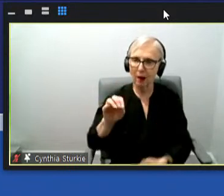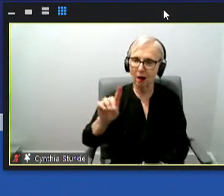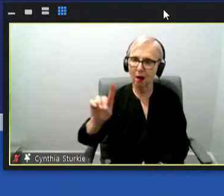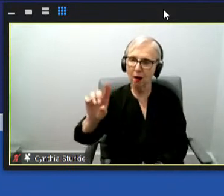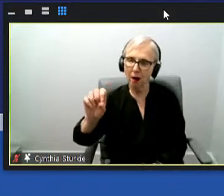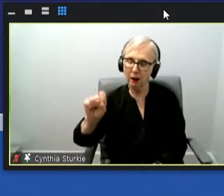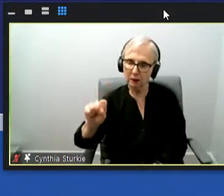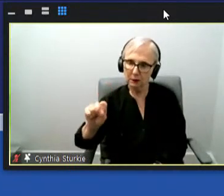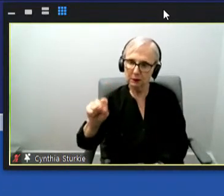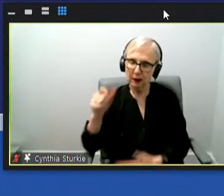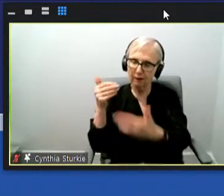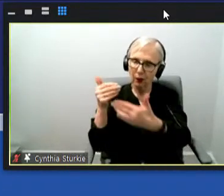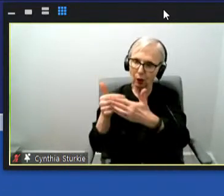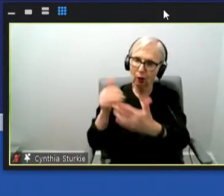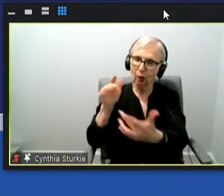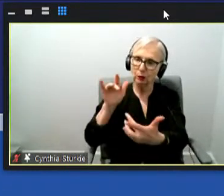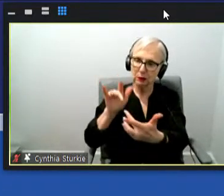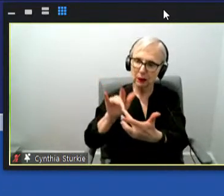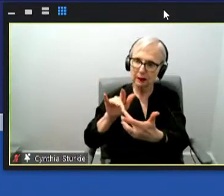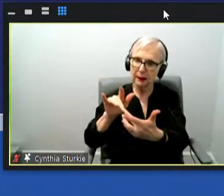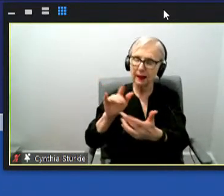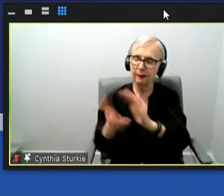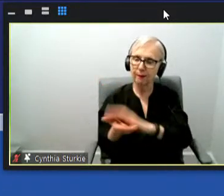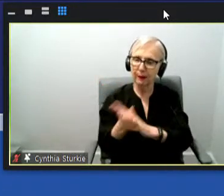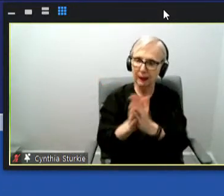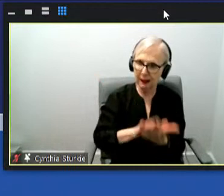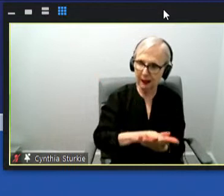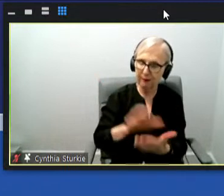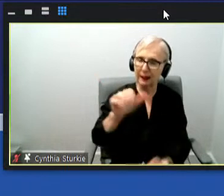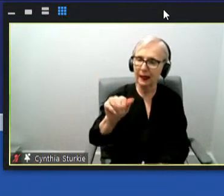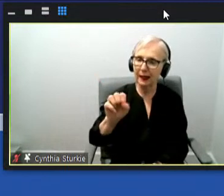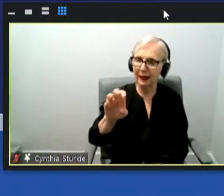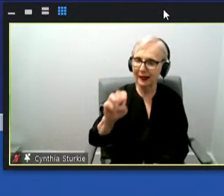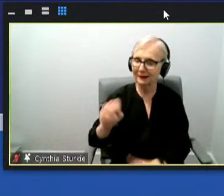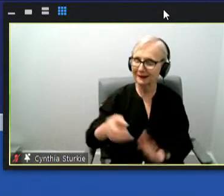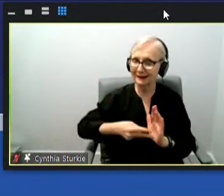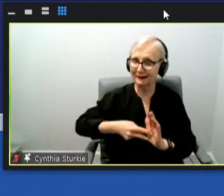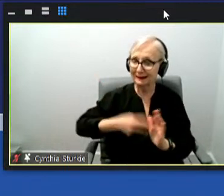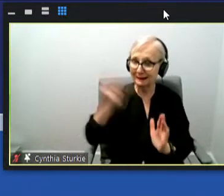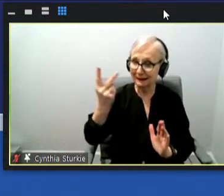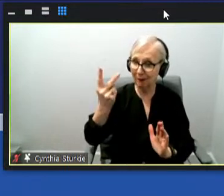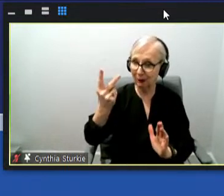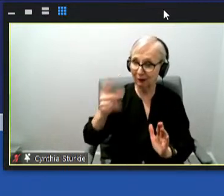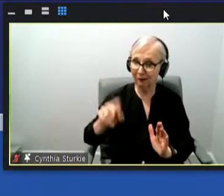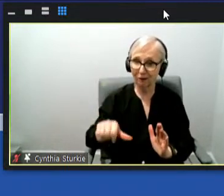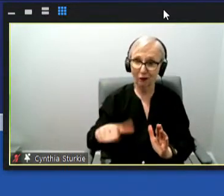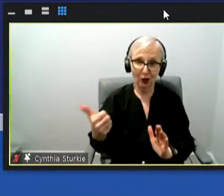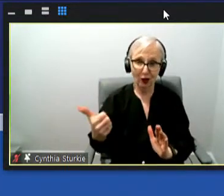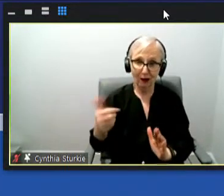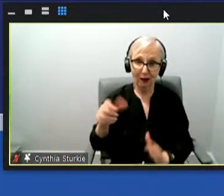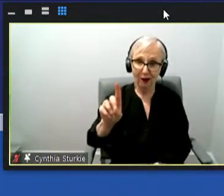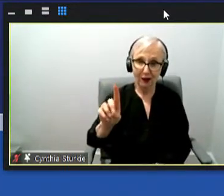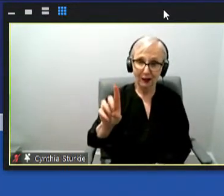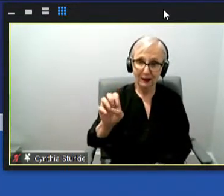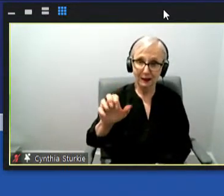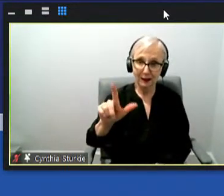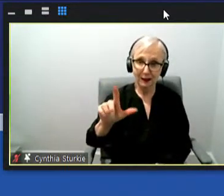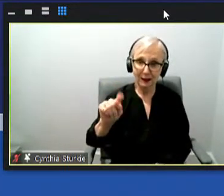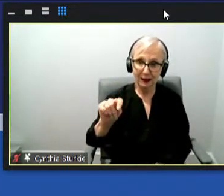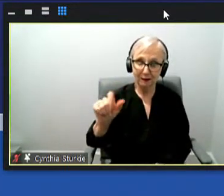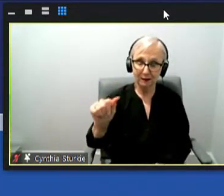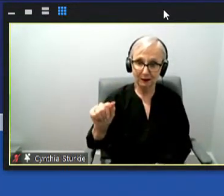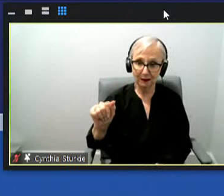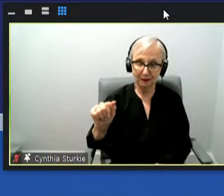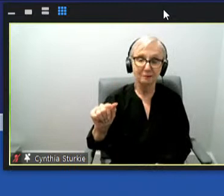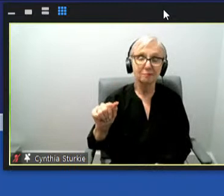a close contact becoming a case is about double for Omicron than it is for Delta. So again, increased risk of